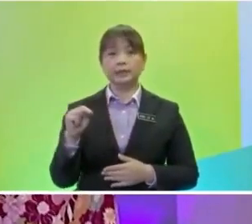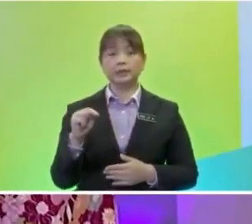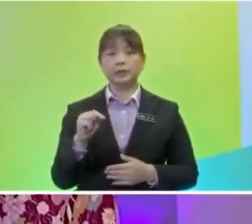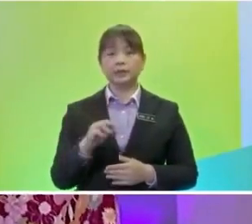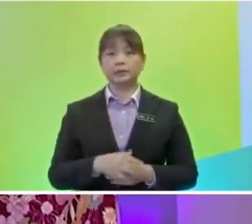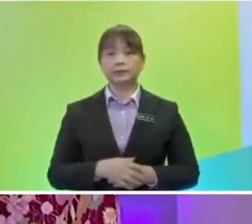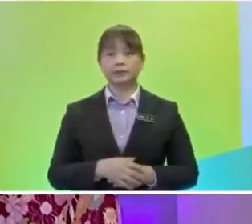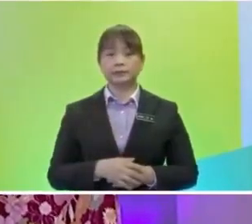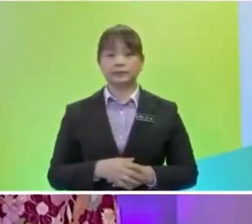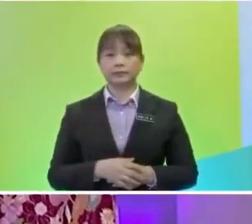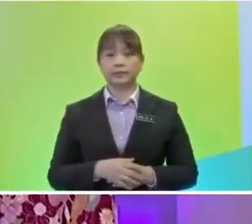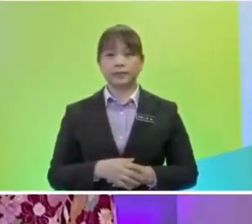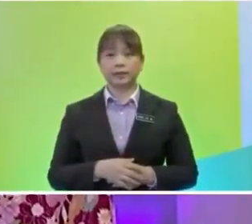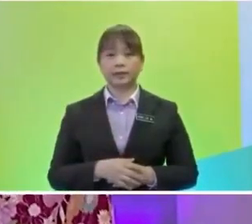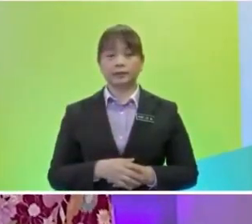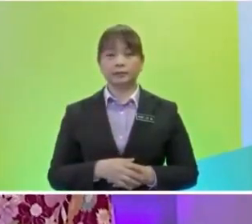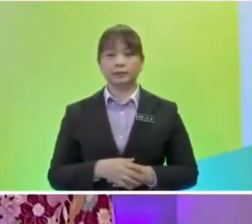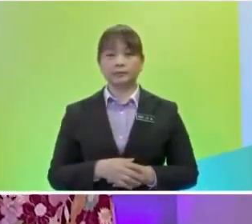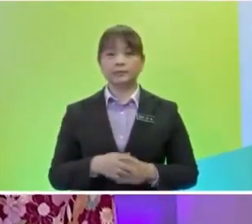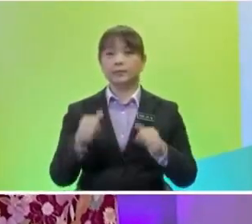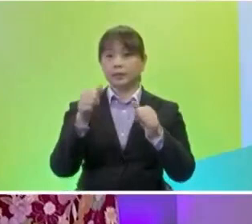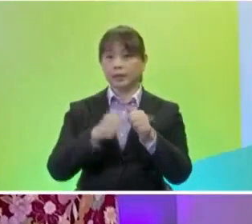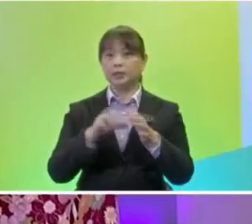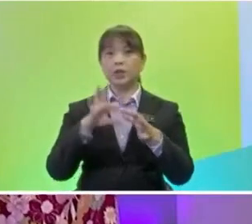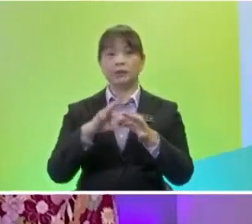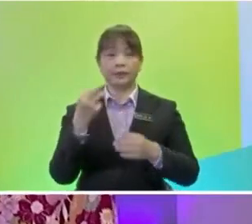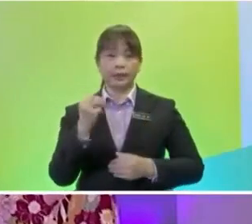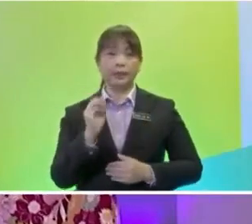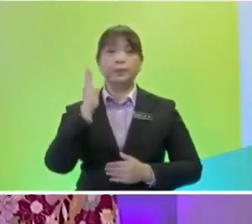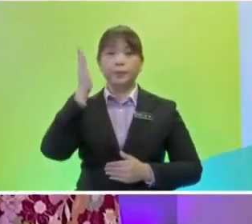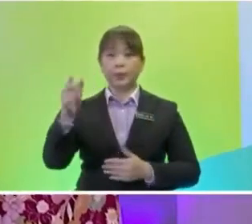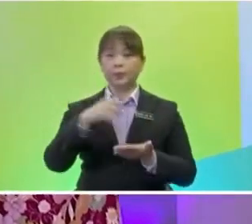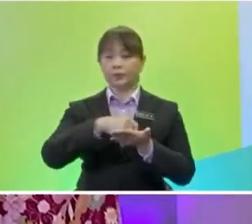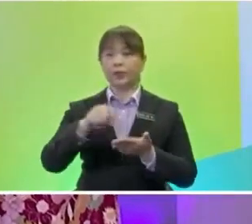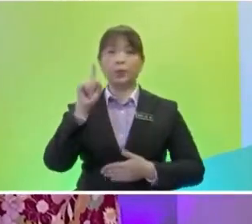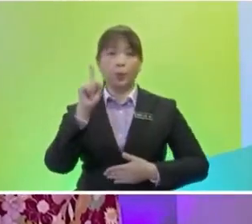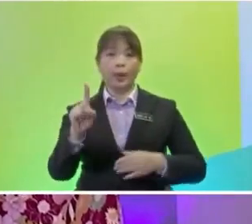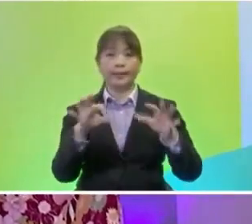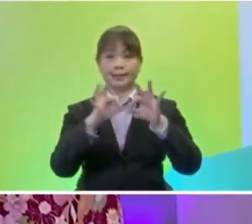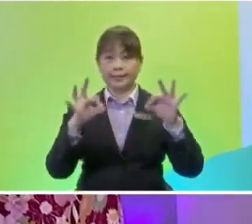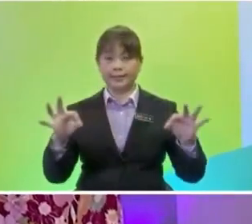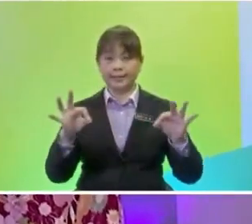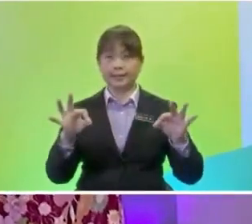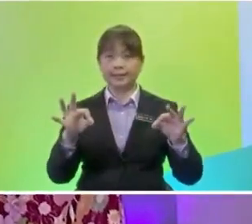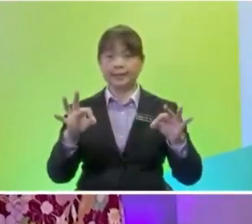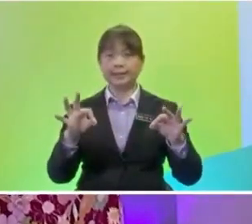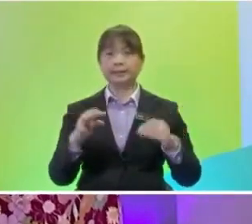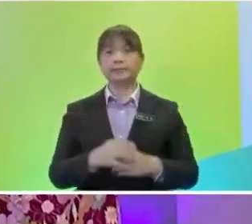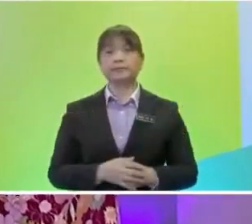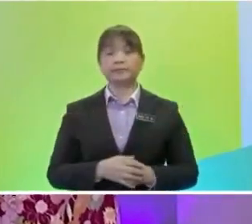And then after that, we are going to combine them into a paragraph. Okay. Mm. Okay, so who wants to do writing for the first